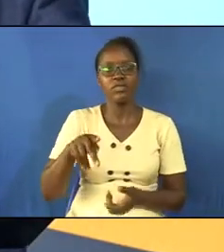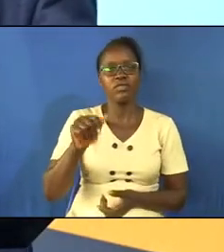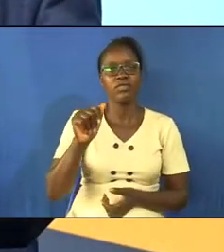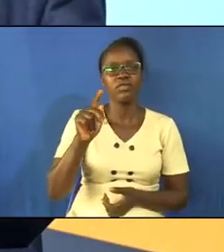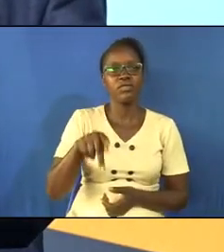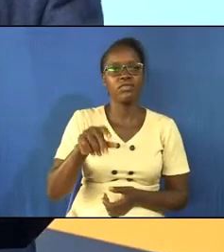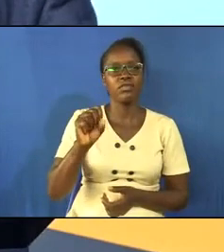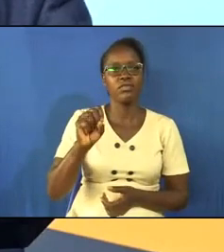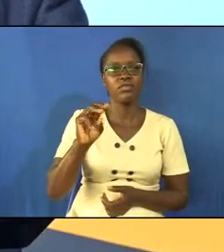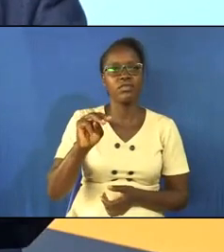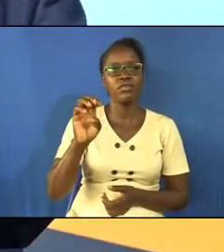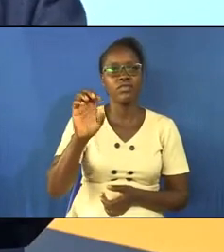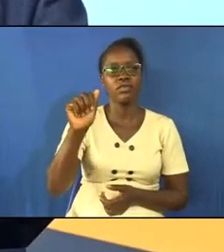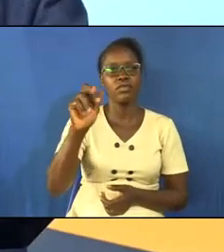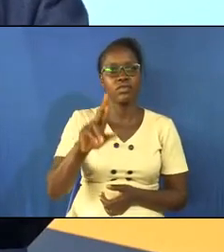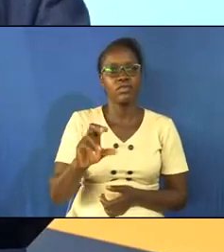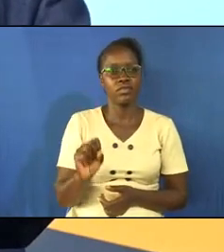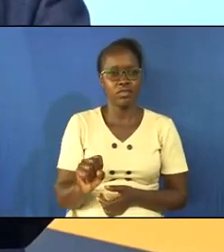don't get presentation